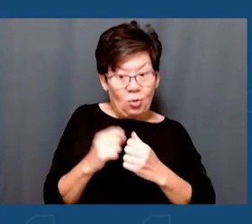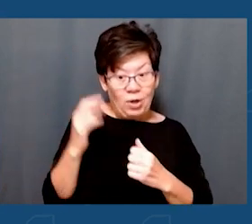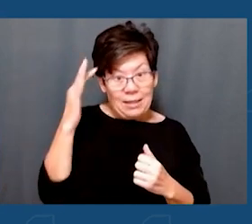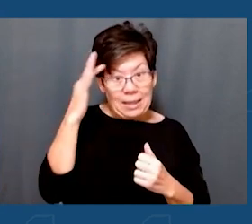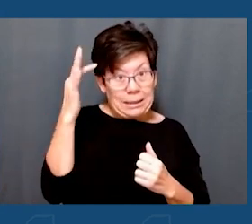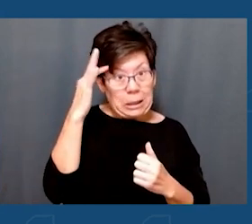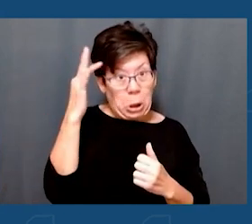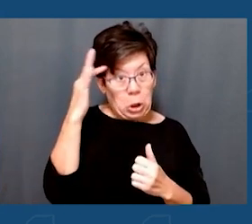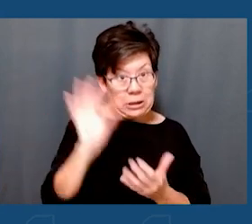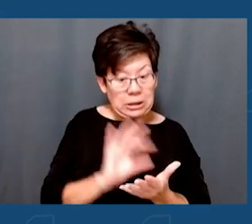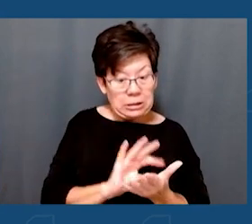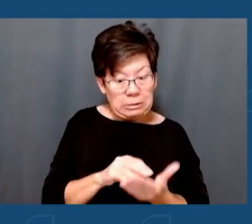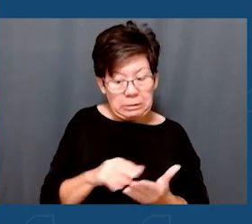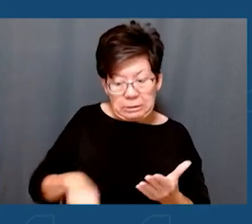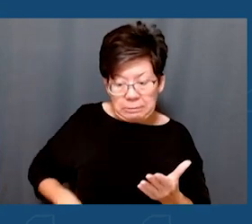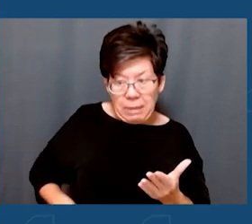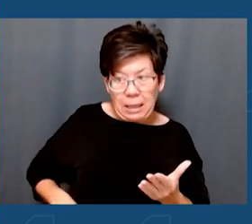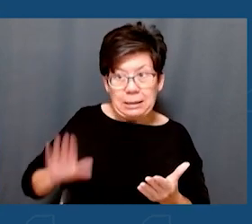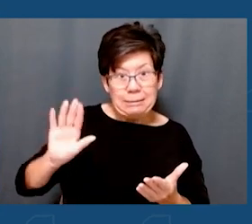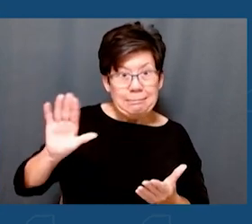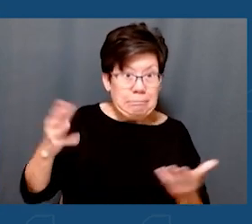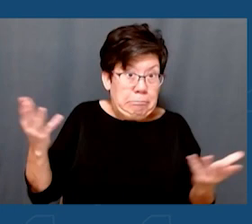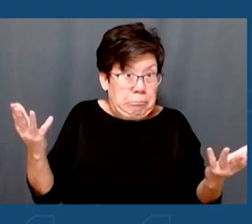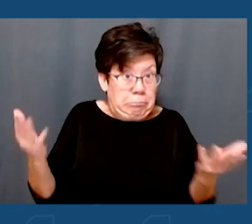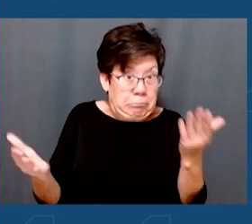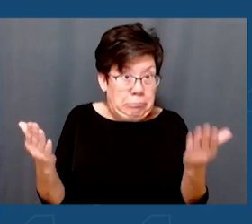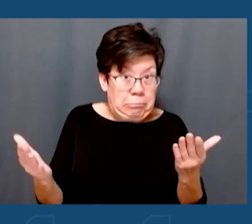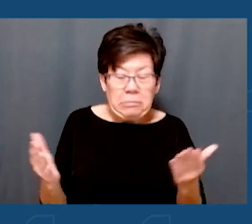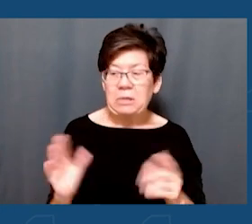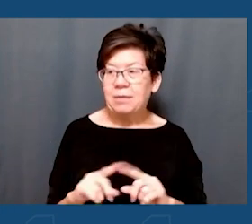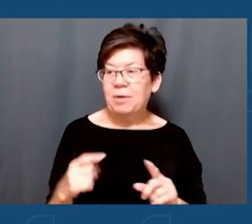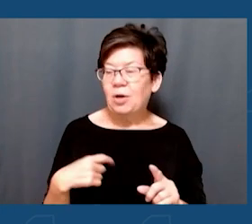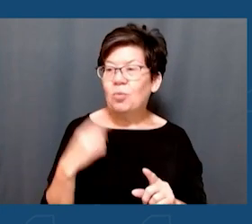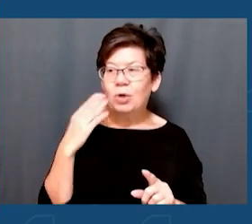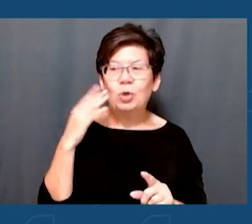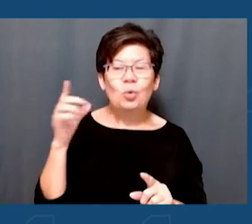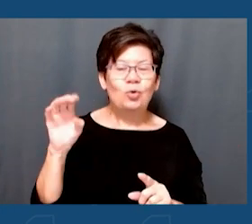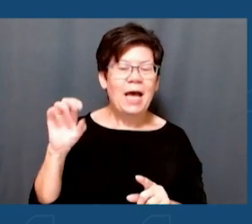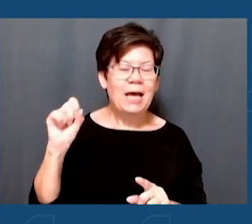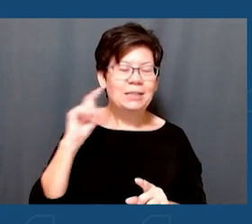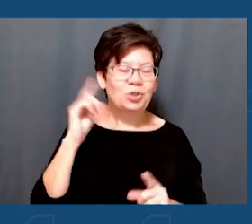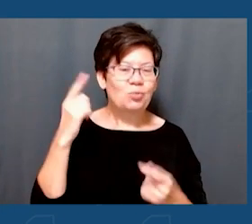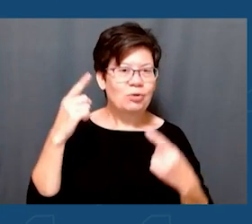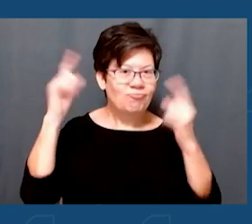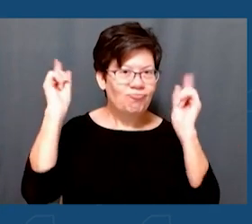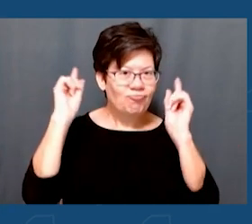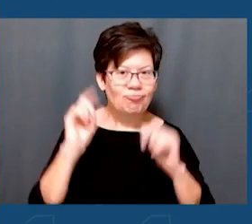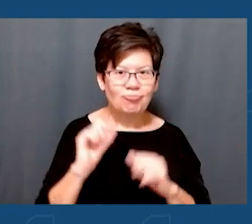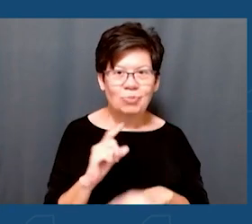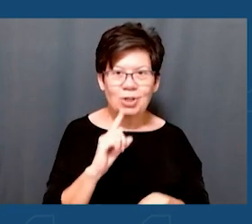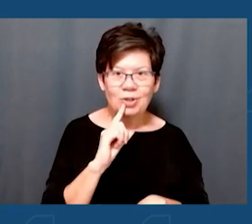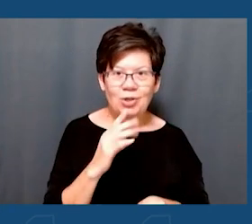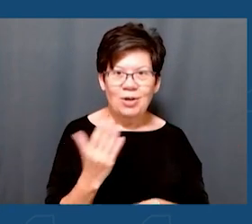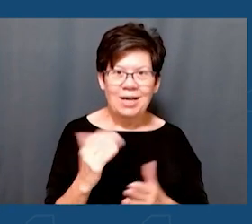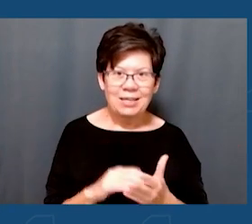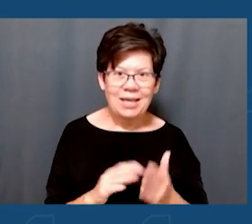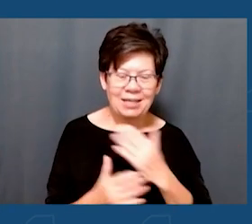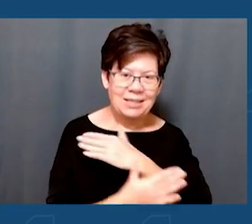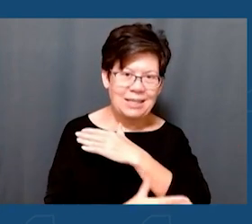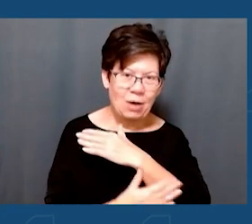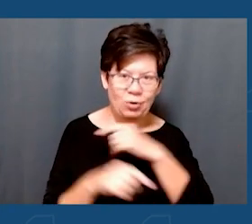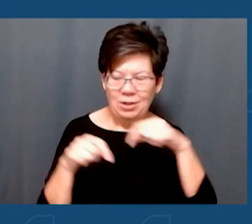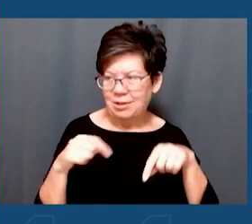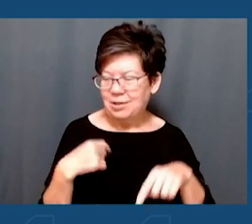Heritage Council's pocket at that point, but we knew you were going to get it done. So on behalf of the people of Erie County, I just want to say it is